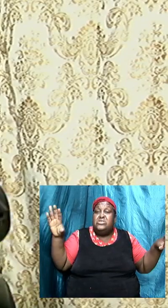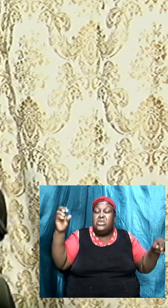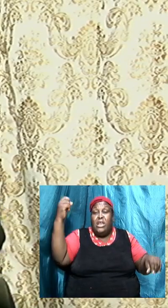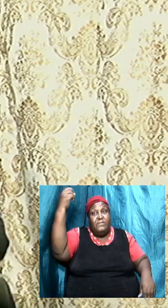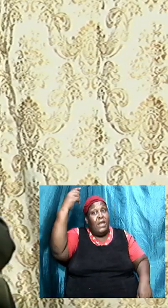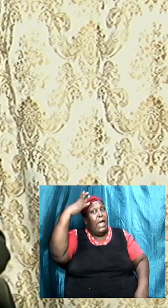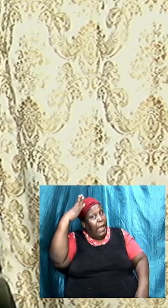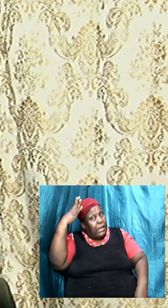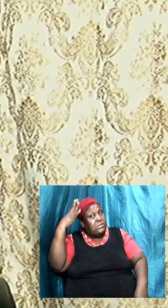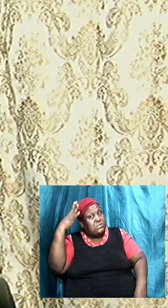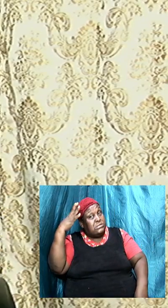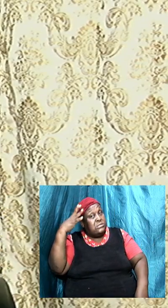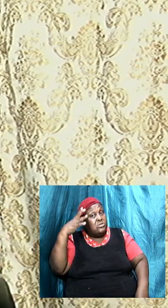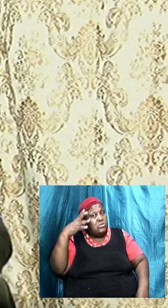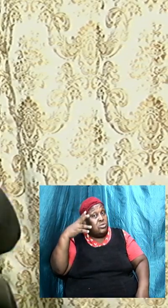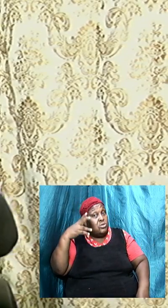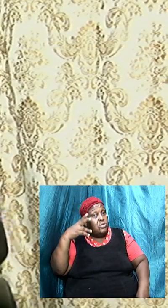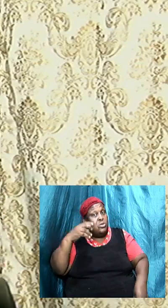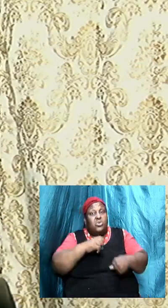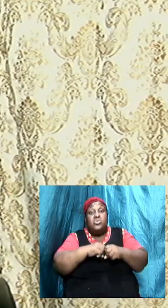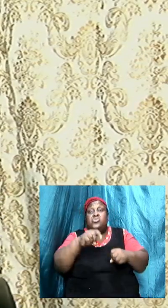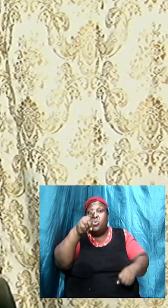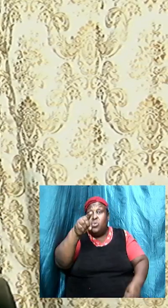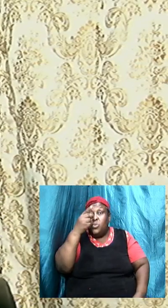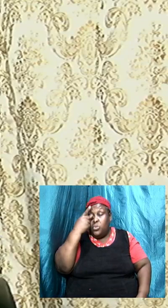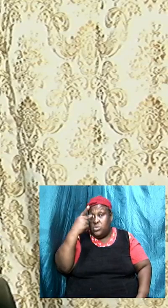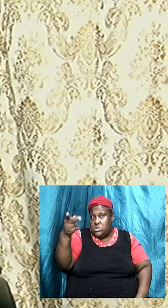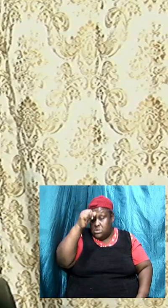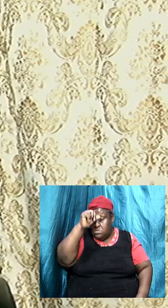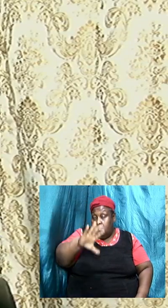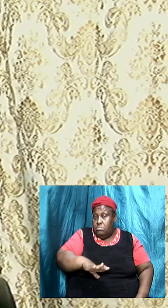So you look on the man out there and him preaching